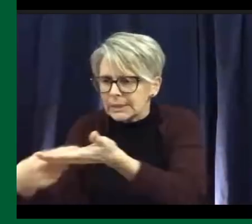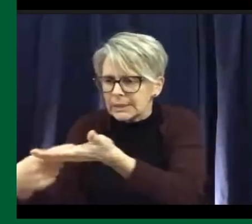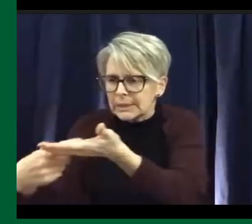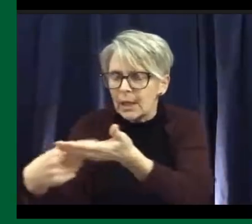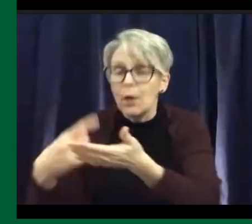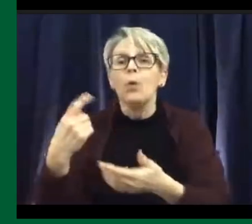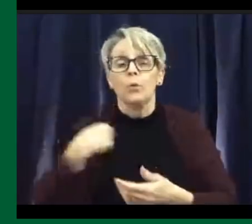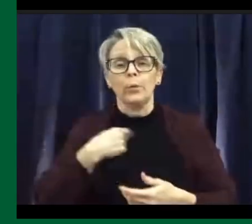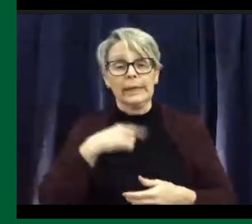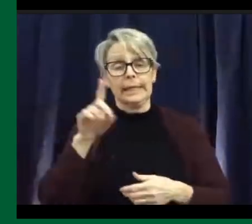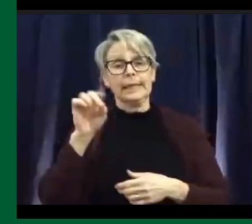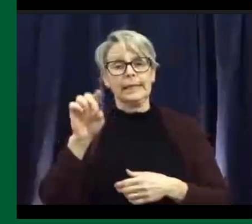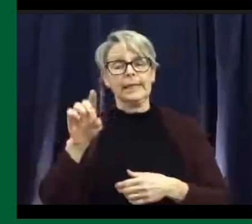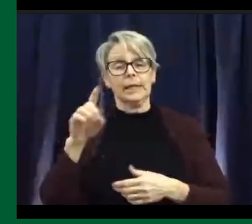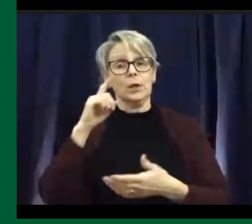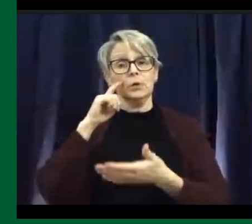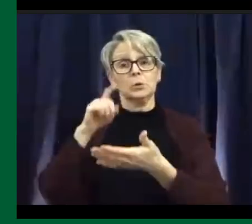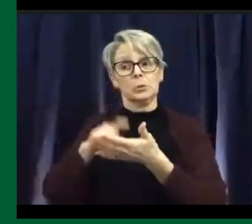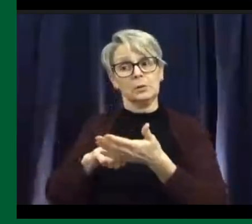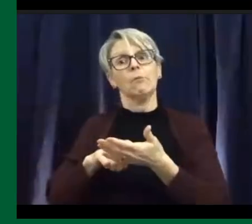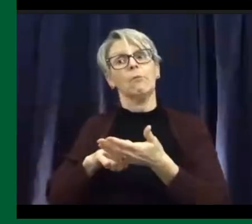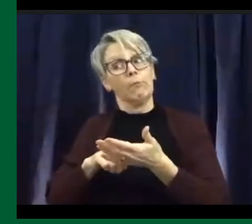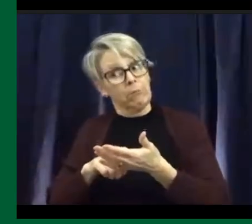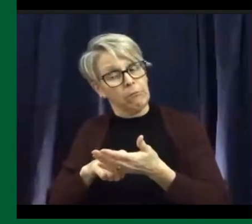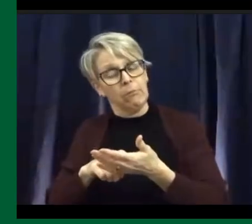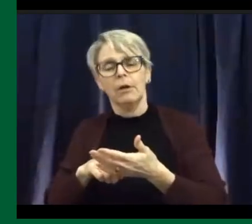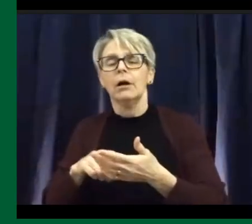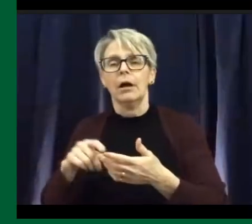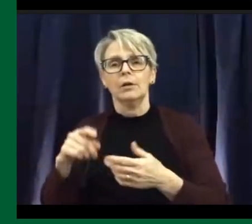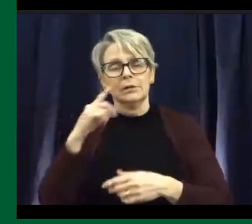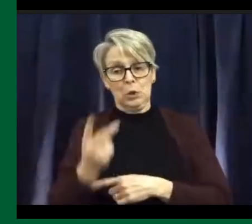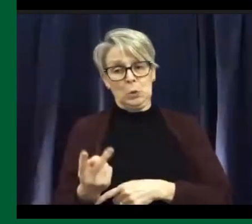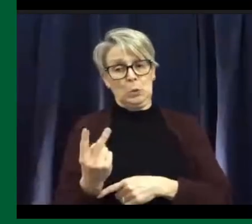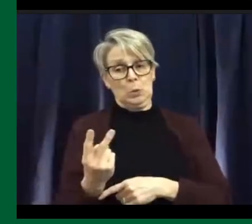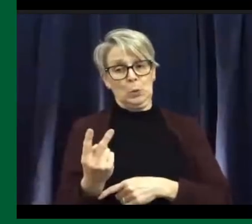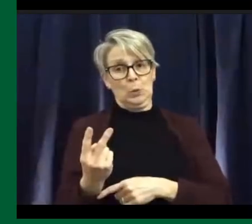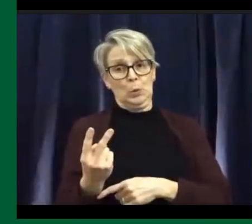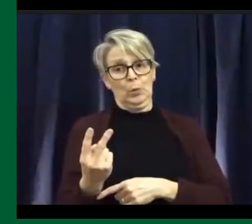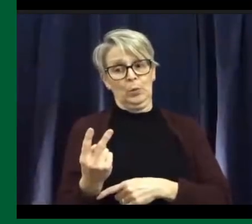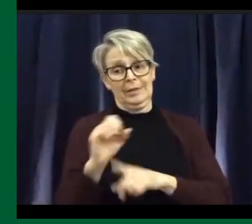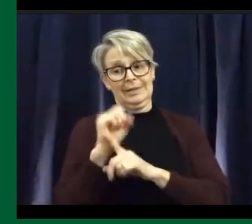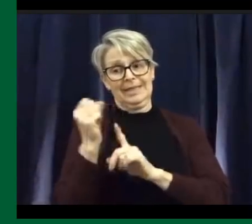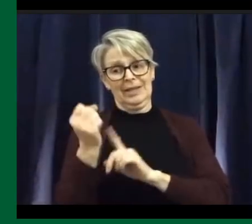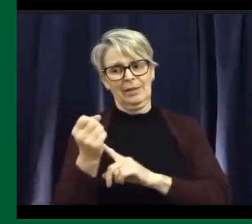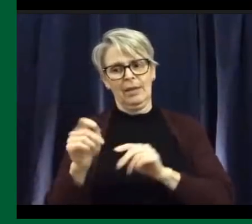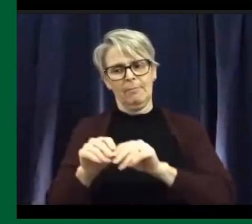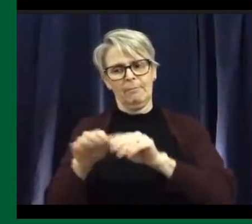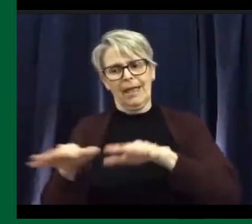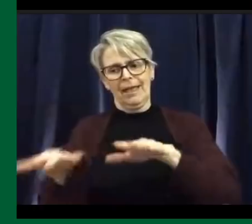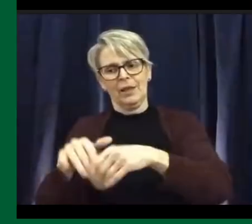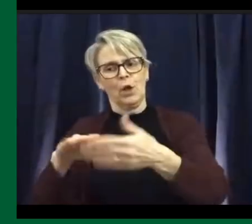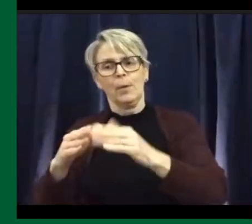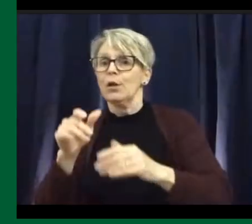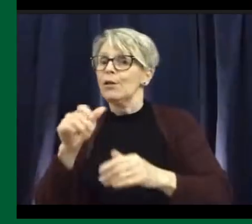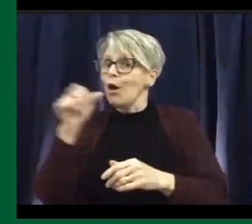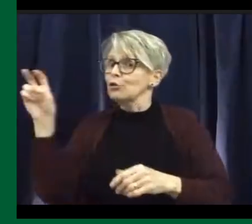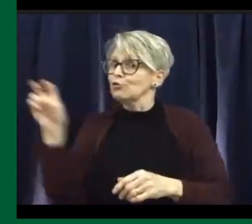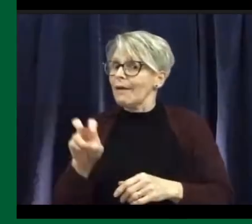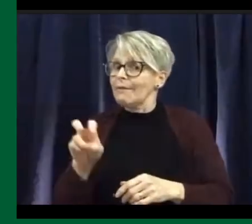found variants of concern in 2 instances that were community acquired, not acquired through travel, so that's of